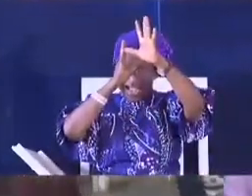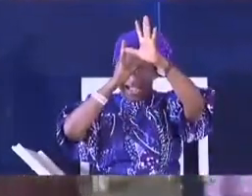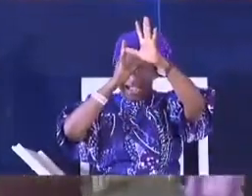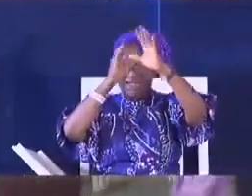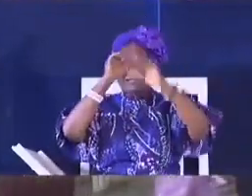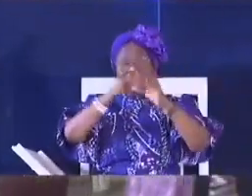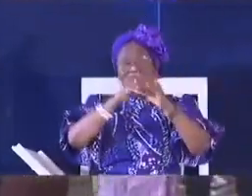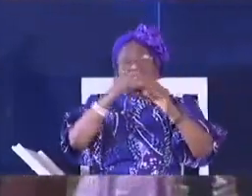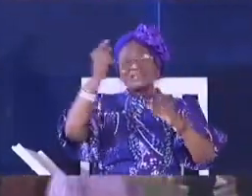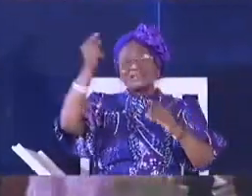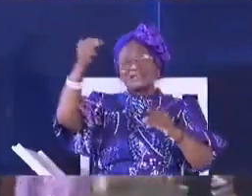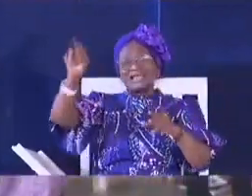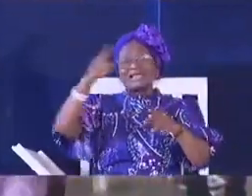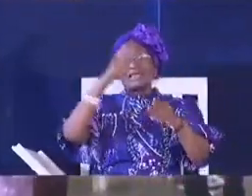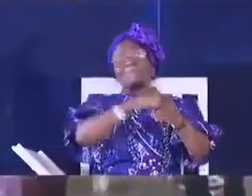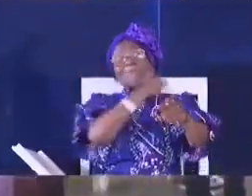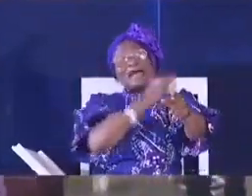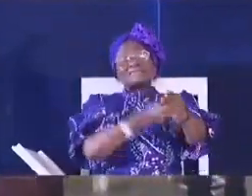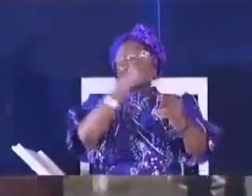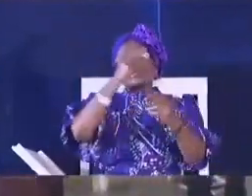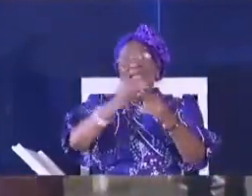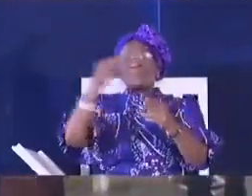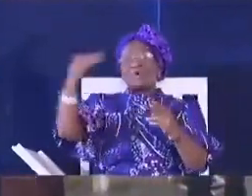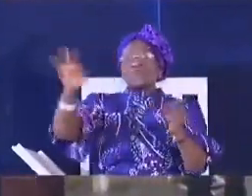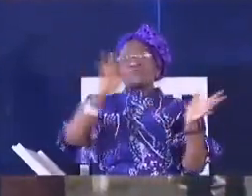in the mighty name of Jesus,